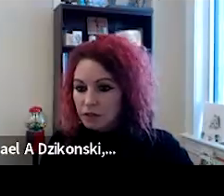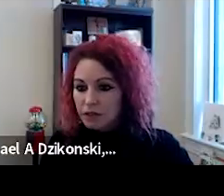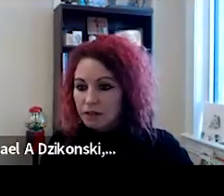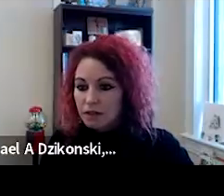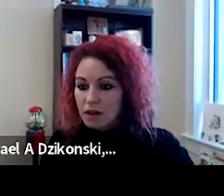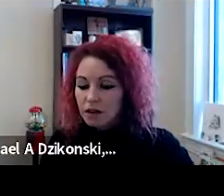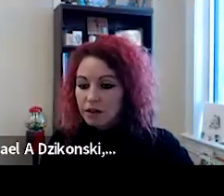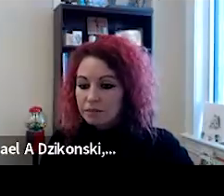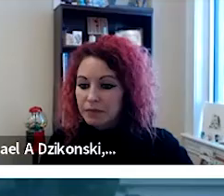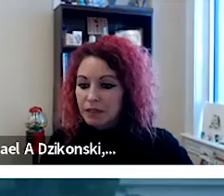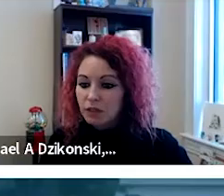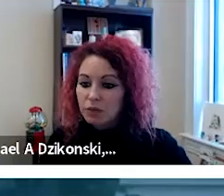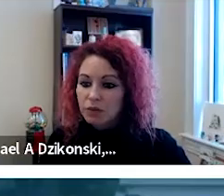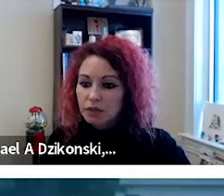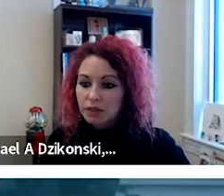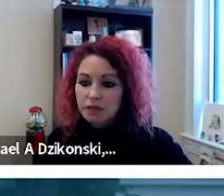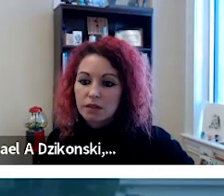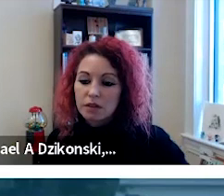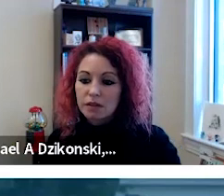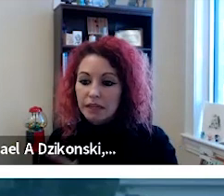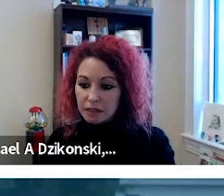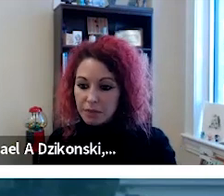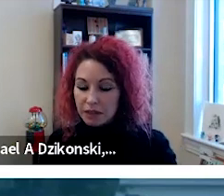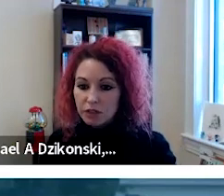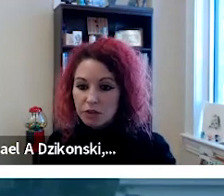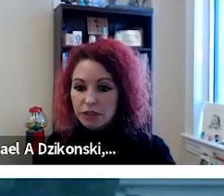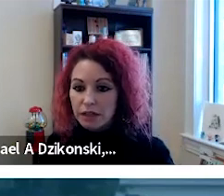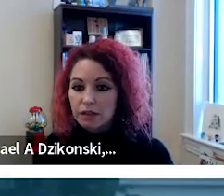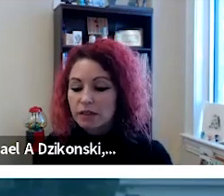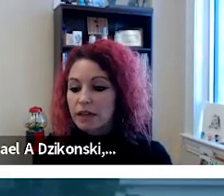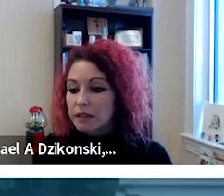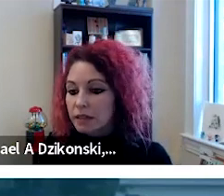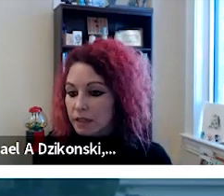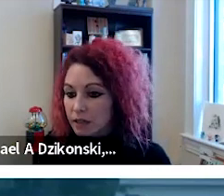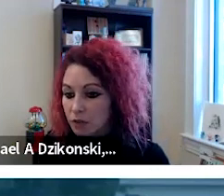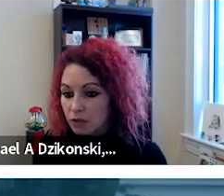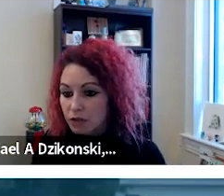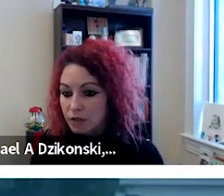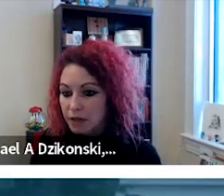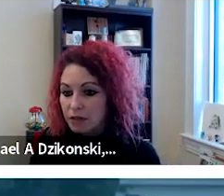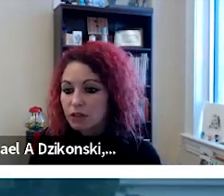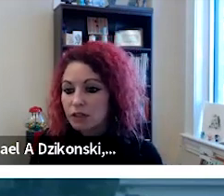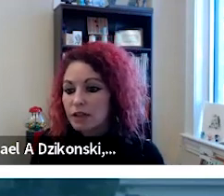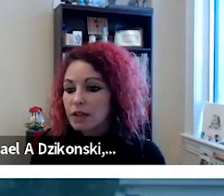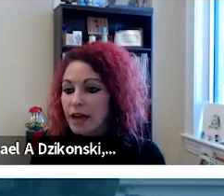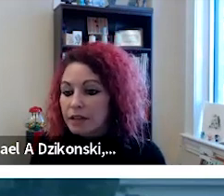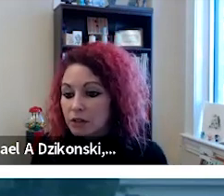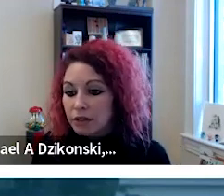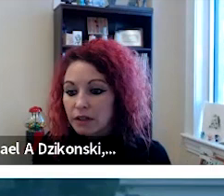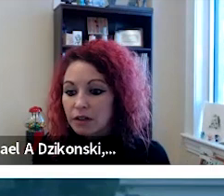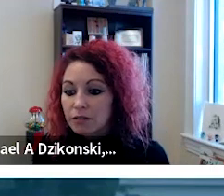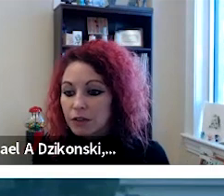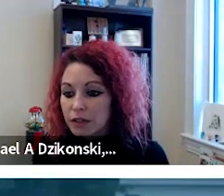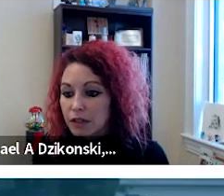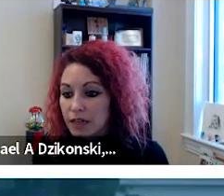really quickly. Okay, so this is the landing page. So the link on the slide is going to take you to this page. And then you